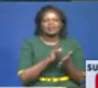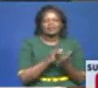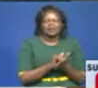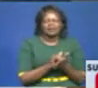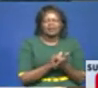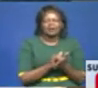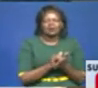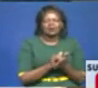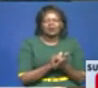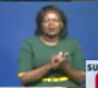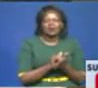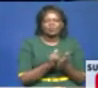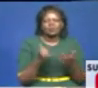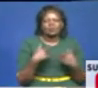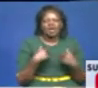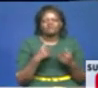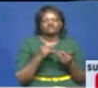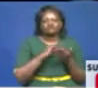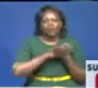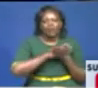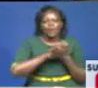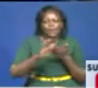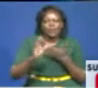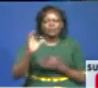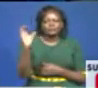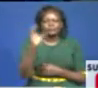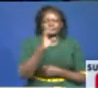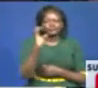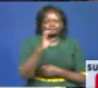flow of capitation. Ruth Womboy for Prime Edition.